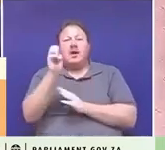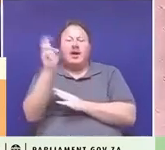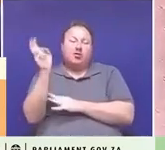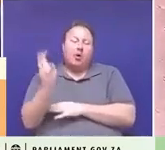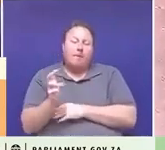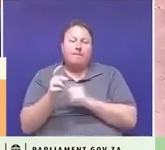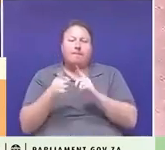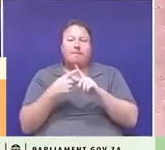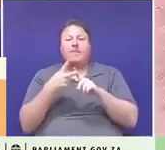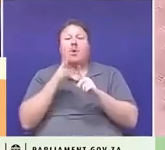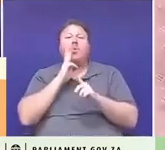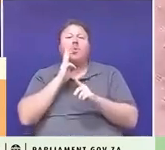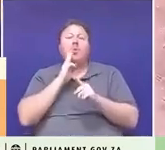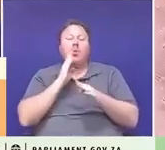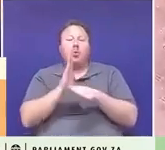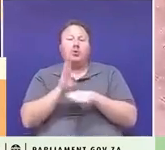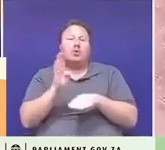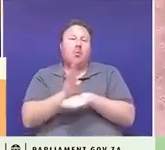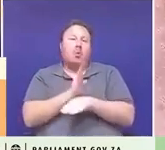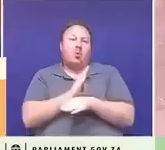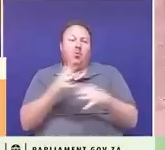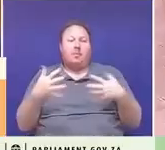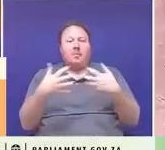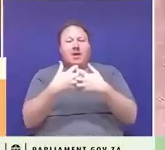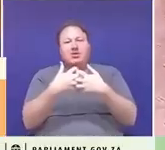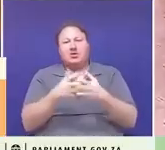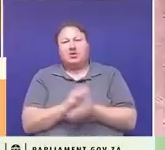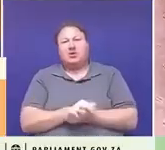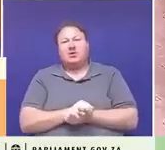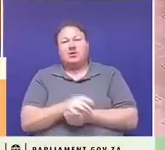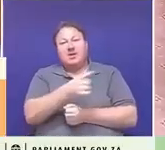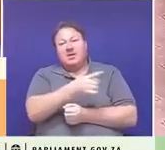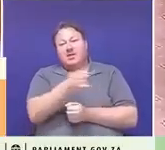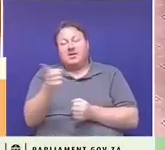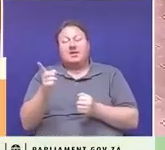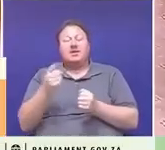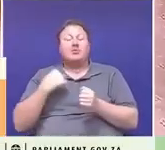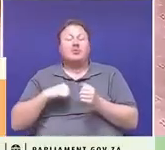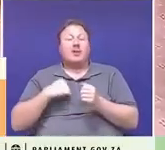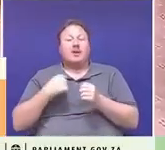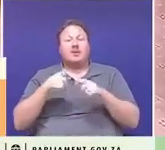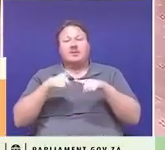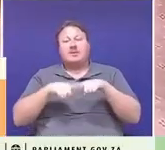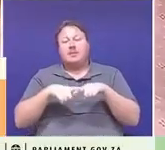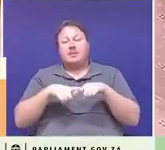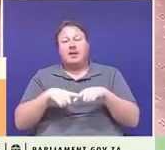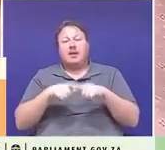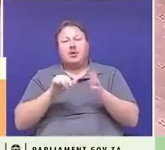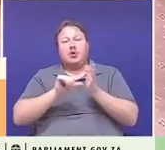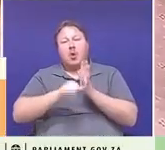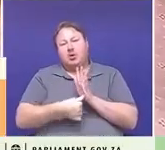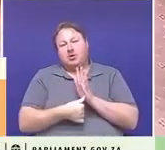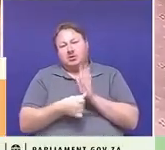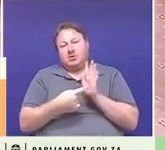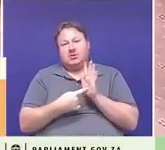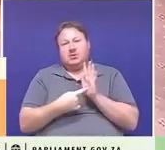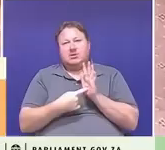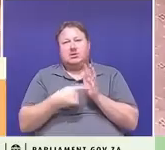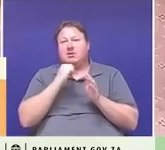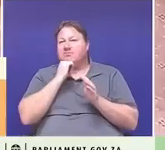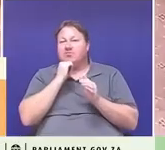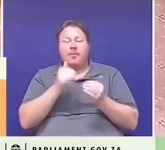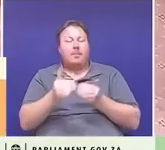ESCOM and the water boards. These municipalities remain dependent on grants that are often